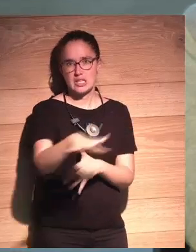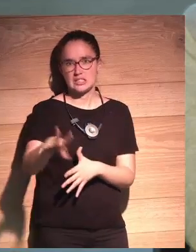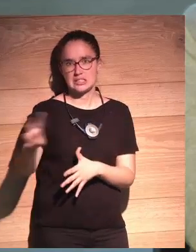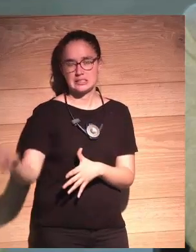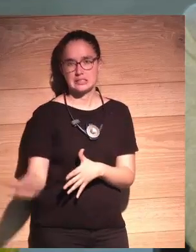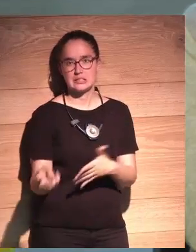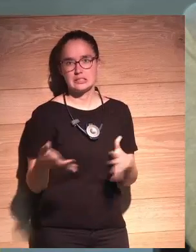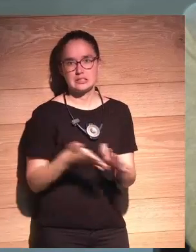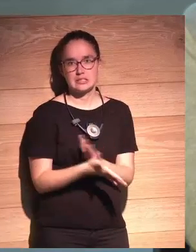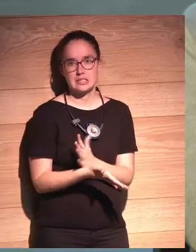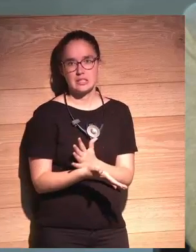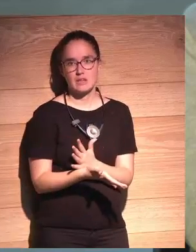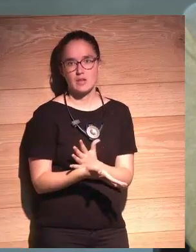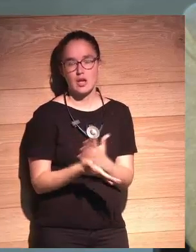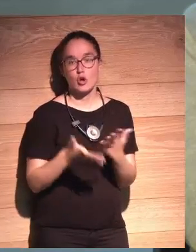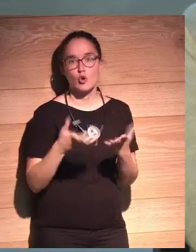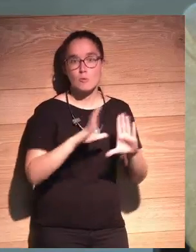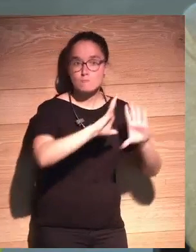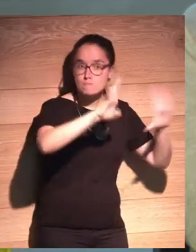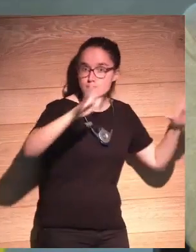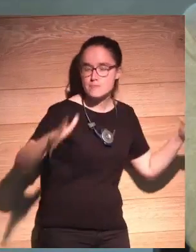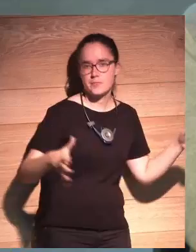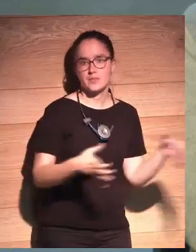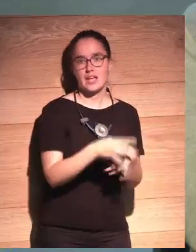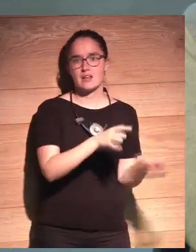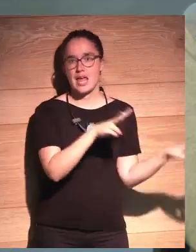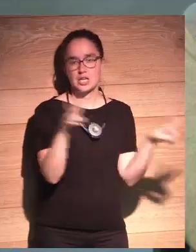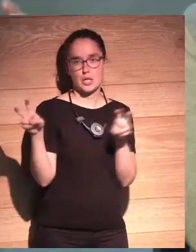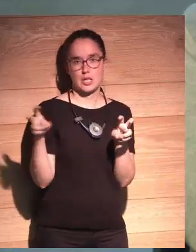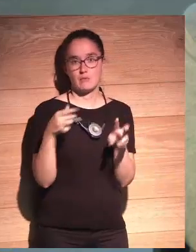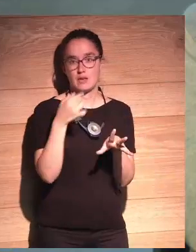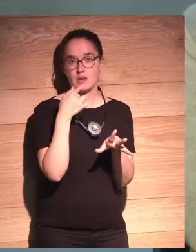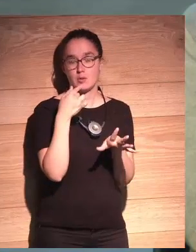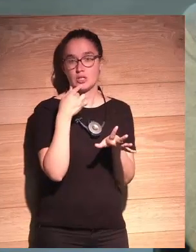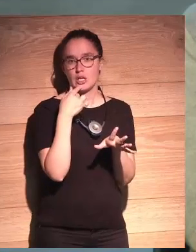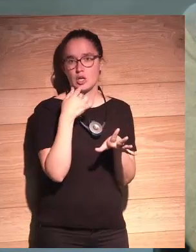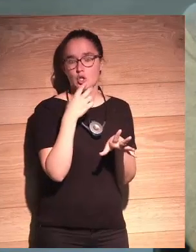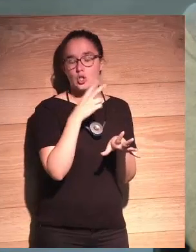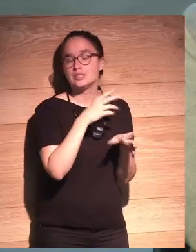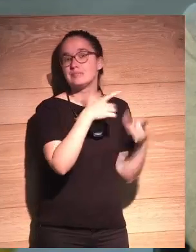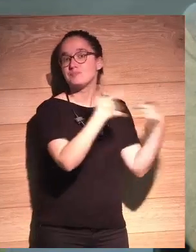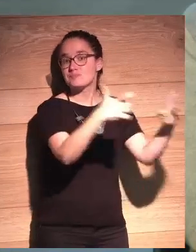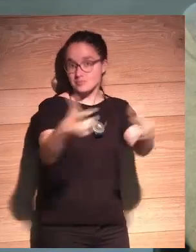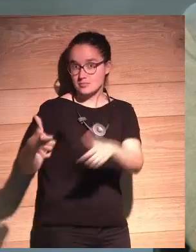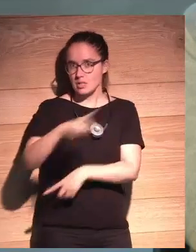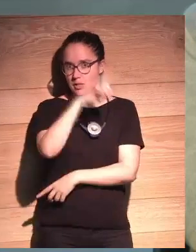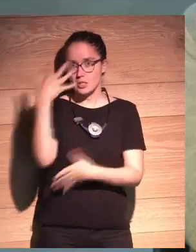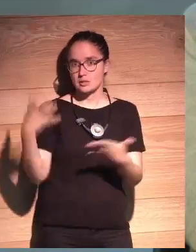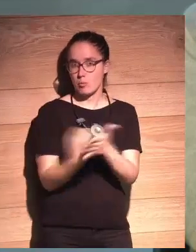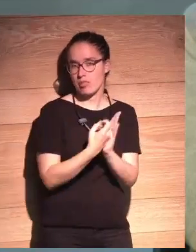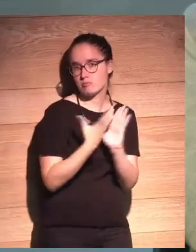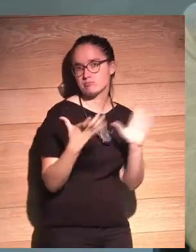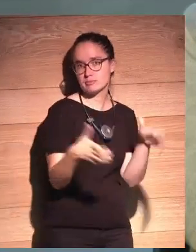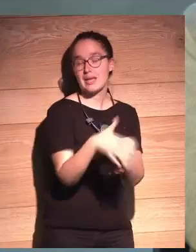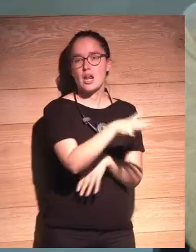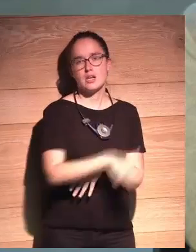4 spaces that we have there. I mean, it's like aggregators where the initiatives that are at the different districts of